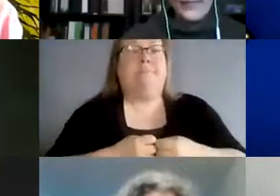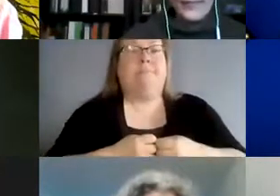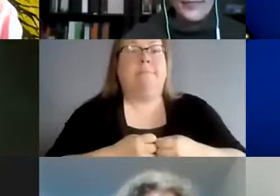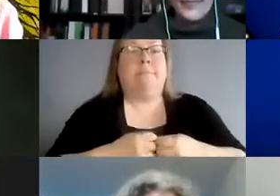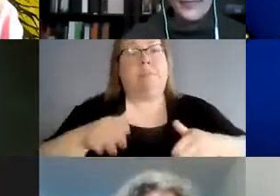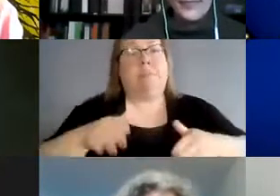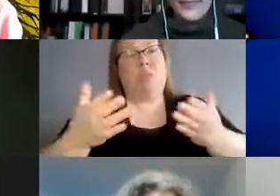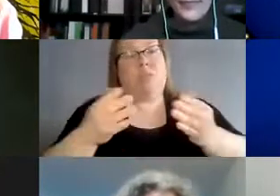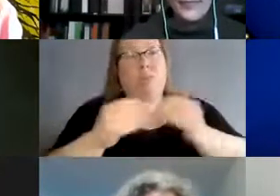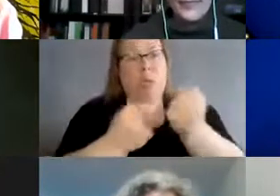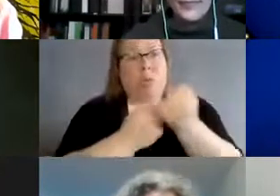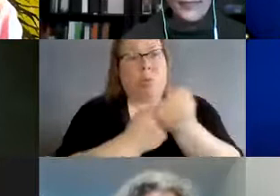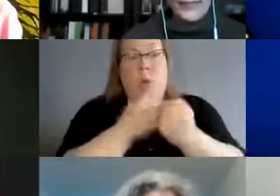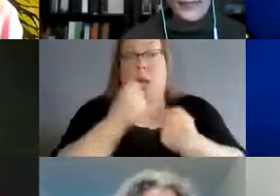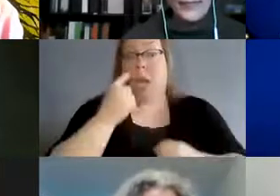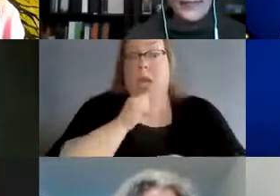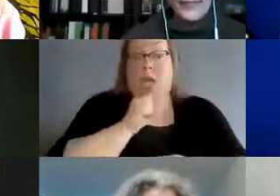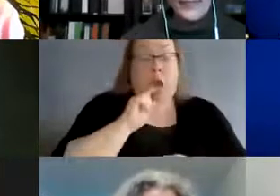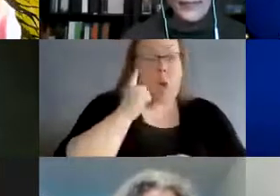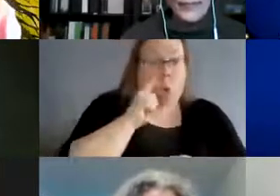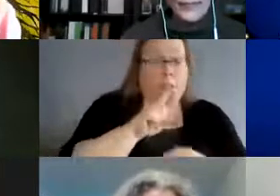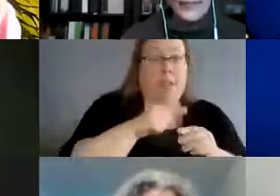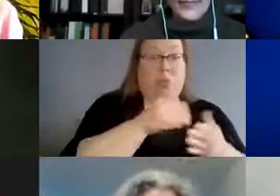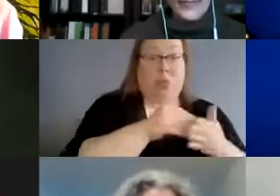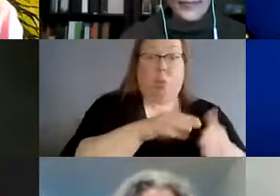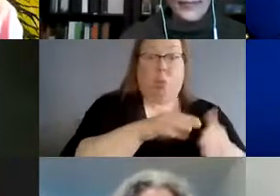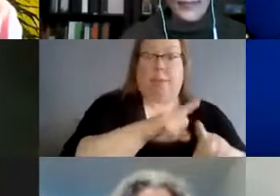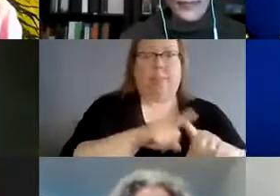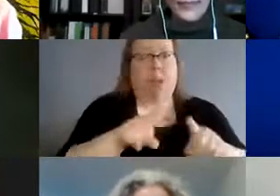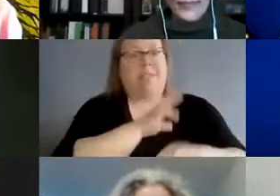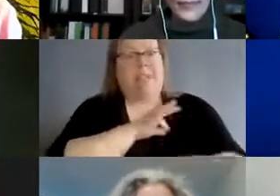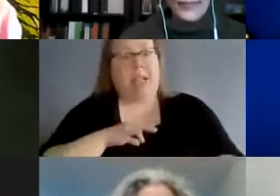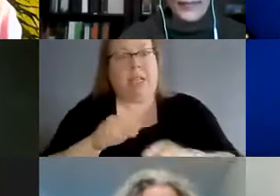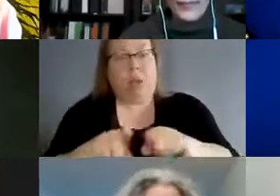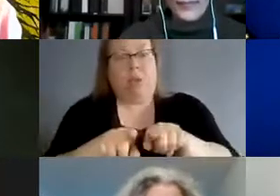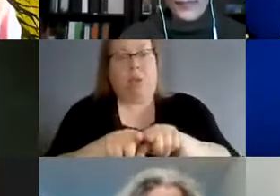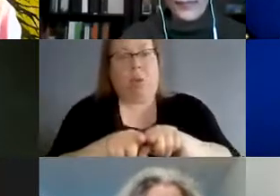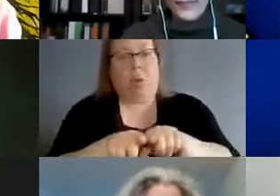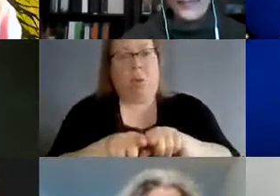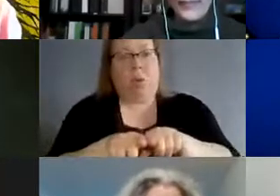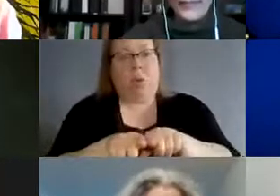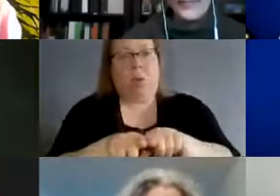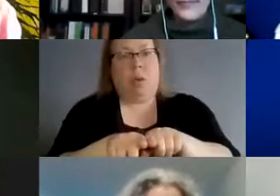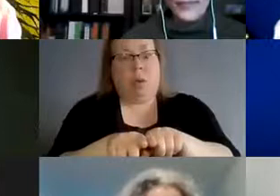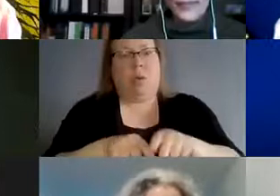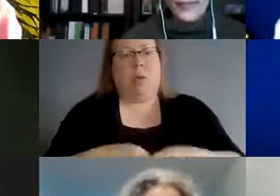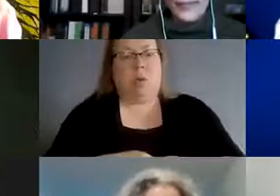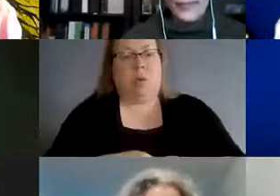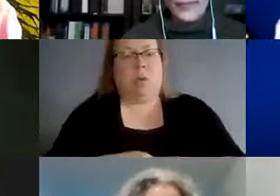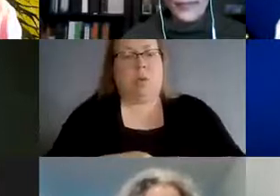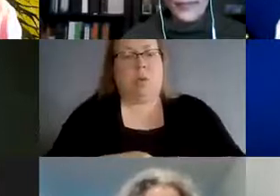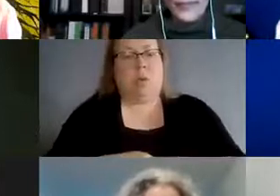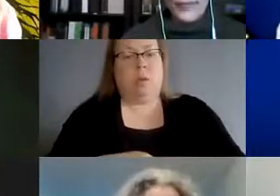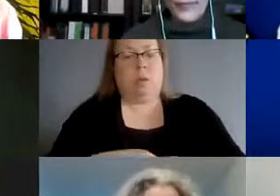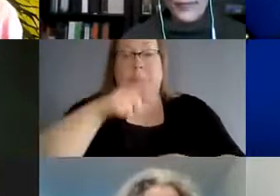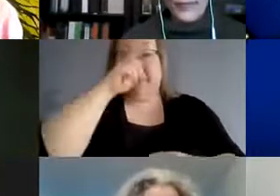provide more support for not only for students but also for faculty, because often those interactions happen either between the office